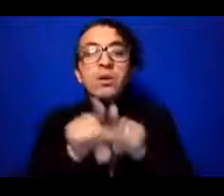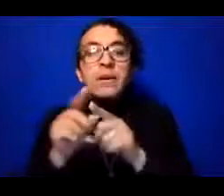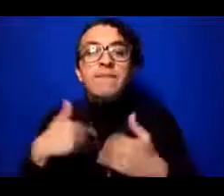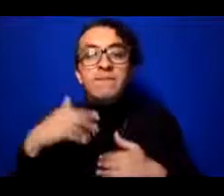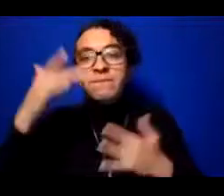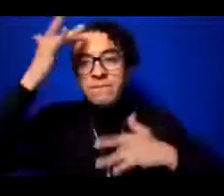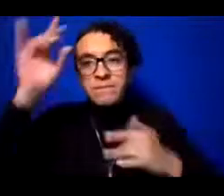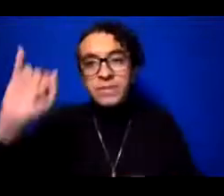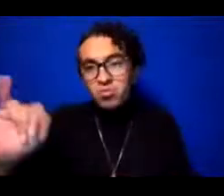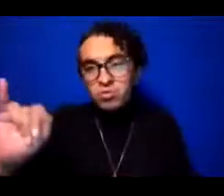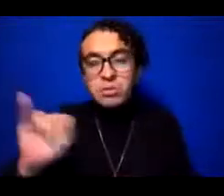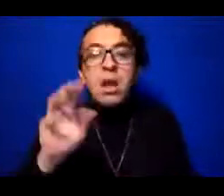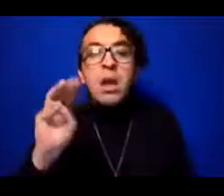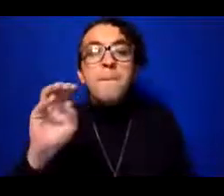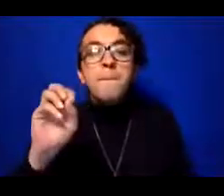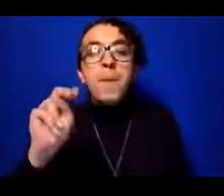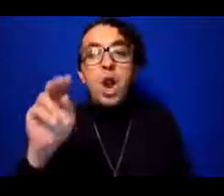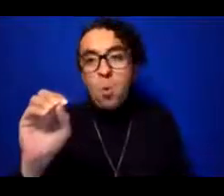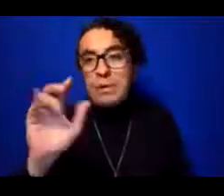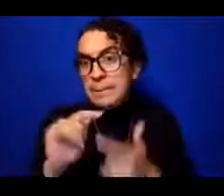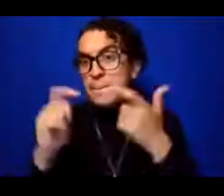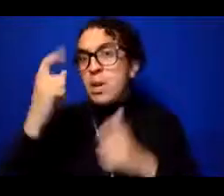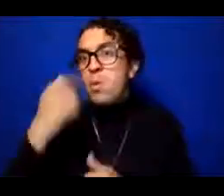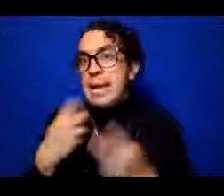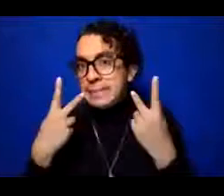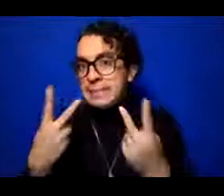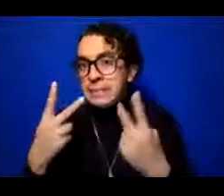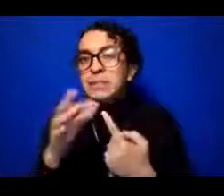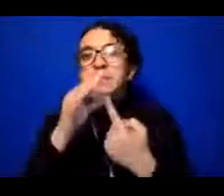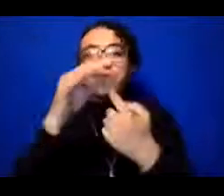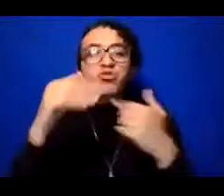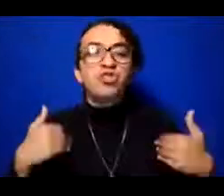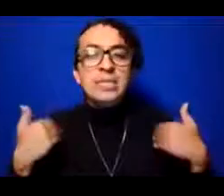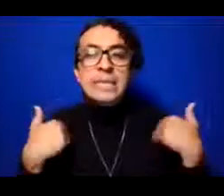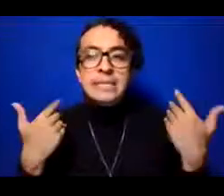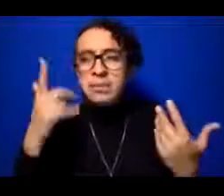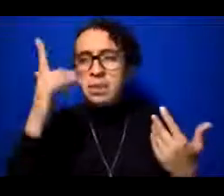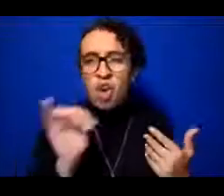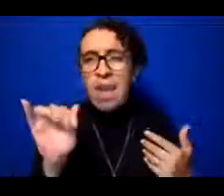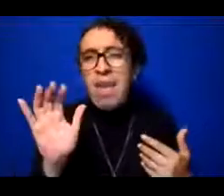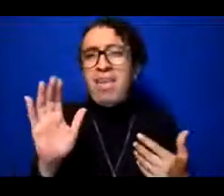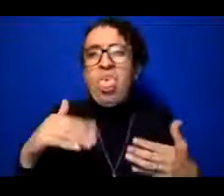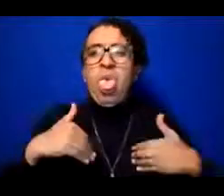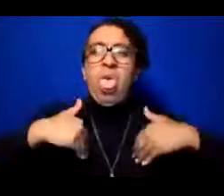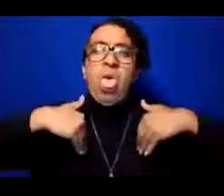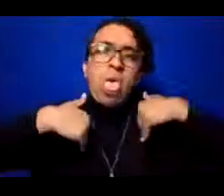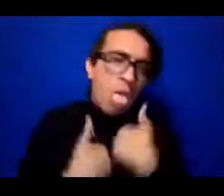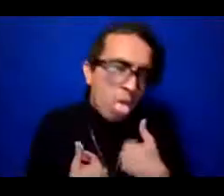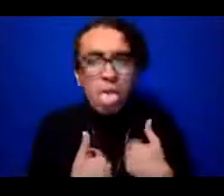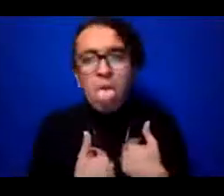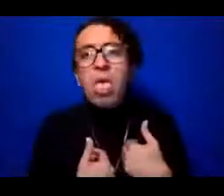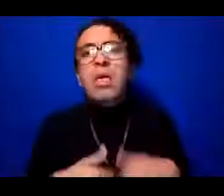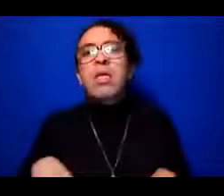causes. Mono is a big one that I run into, especially for teens, and they look like they're tired all the time.